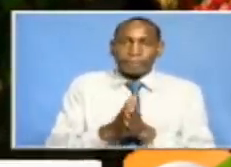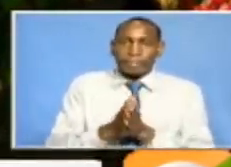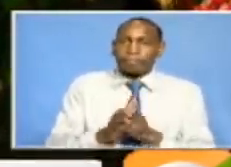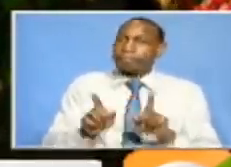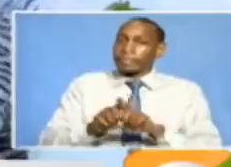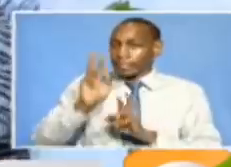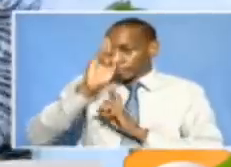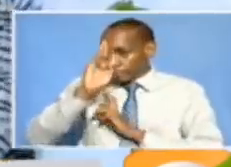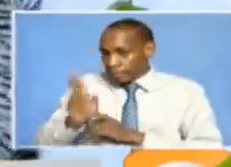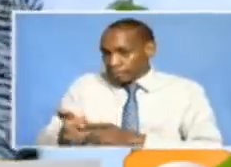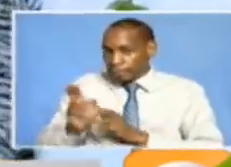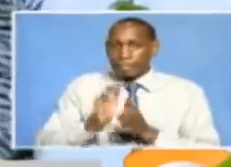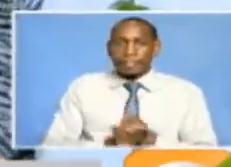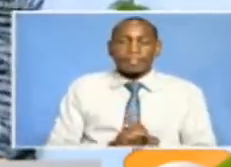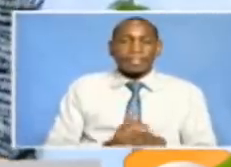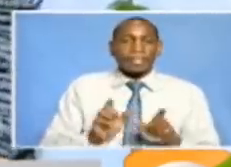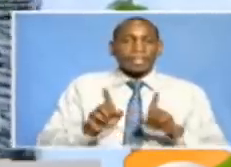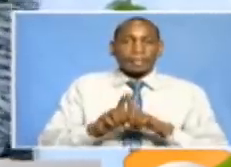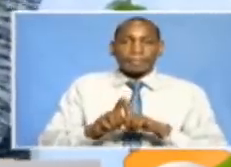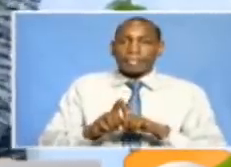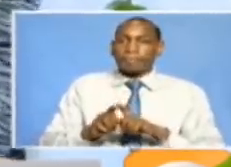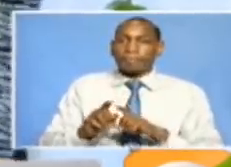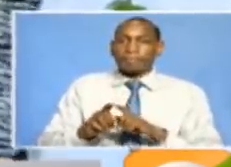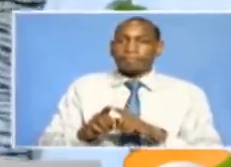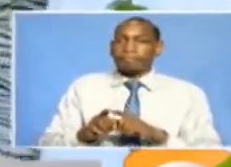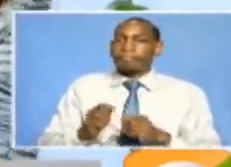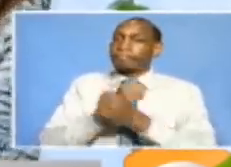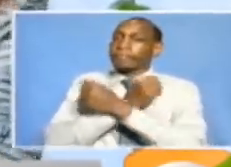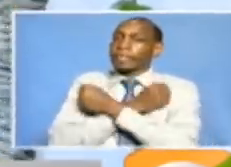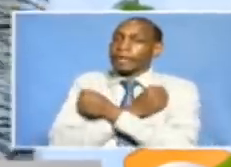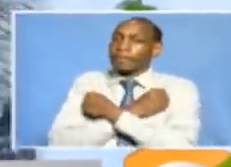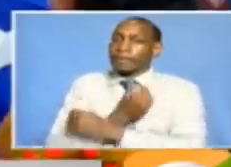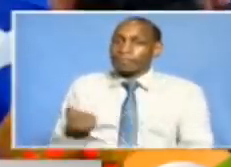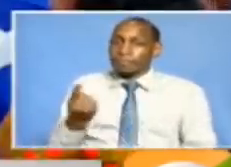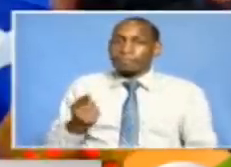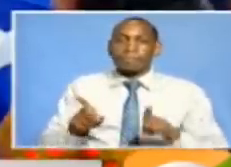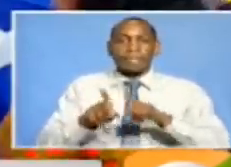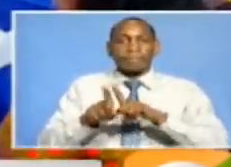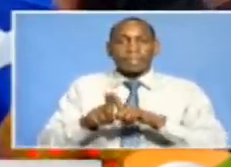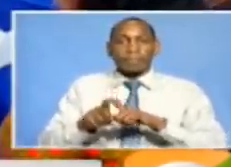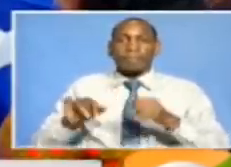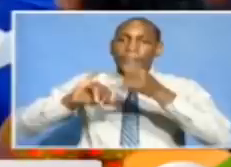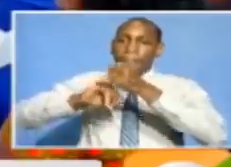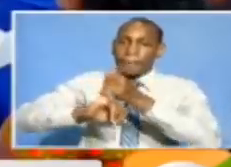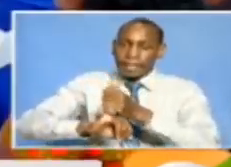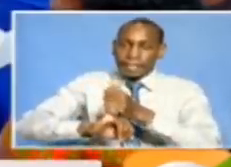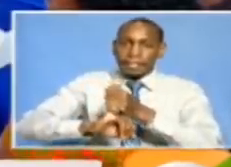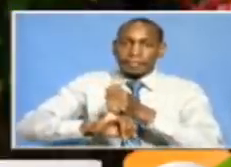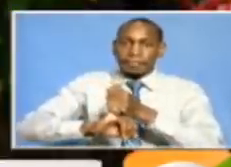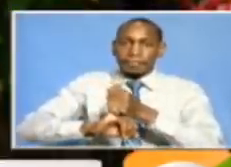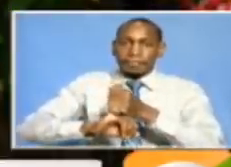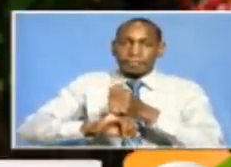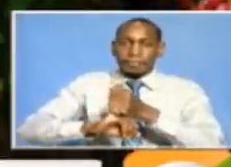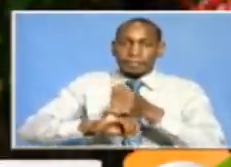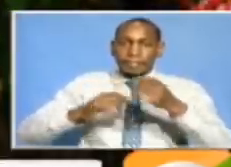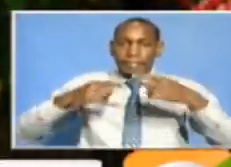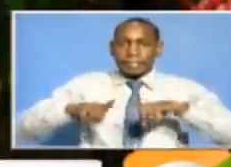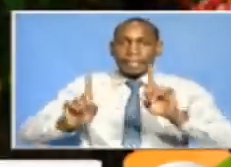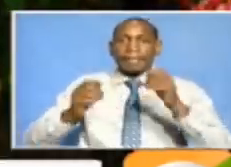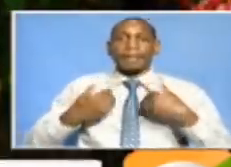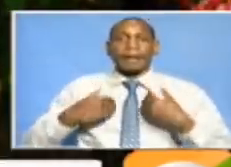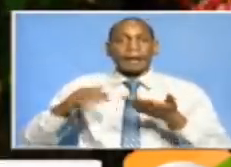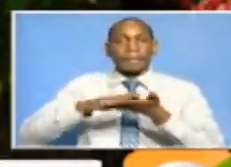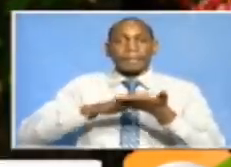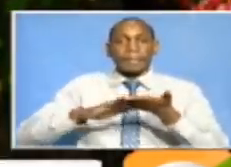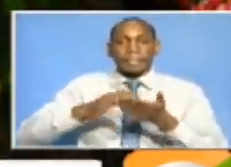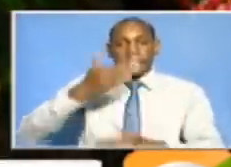respect. That's who they fall in love with. That's who they marry. Nanyinyi, you be the base for it.